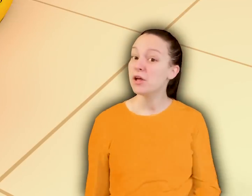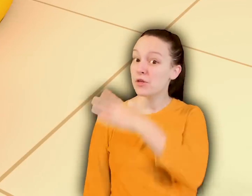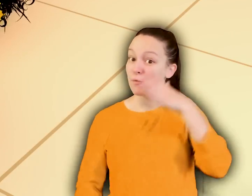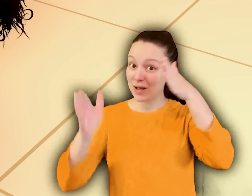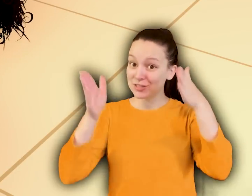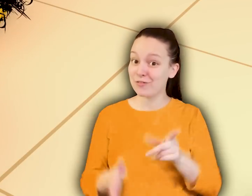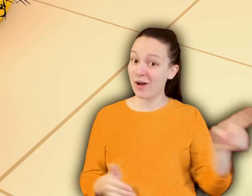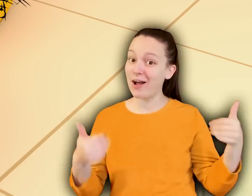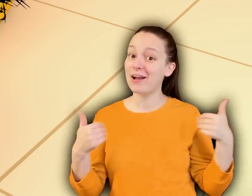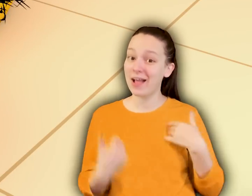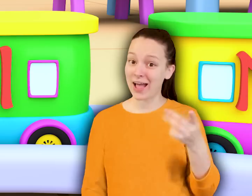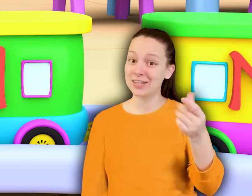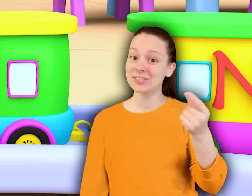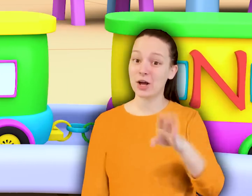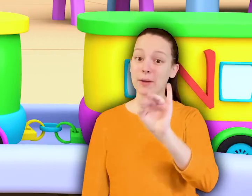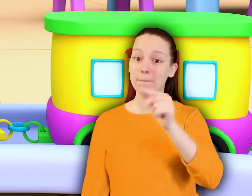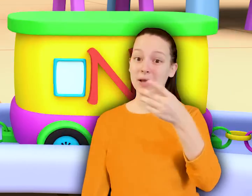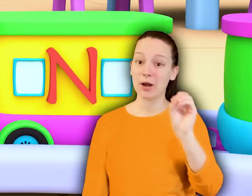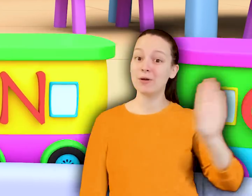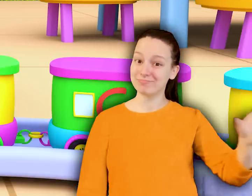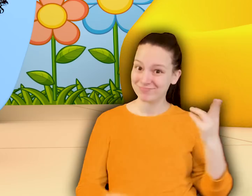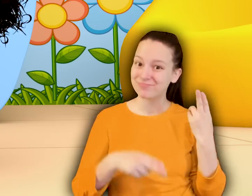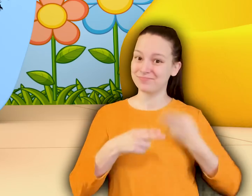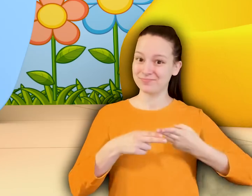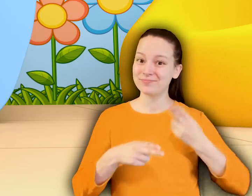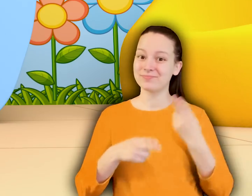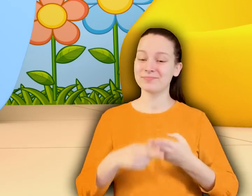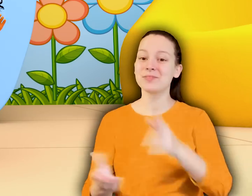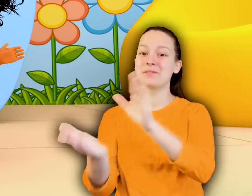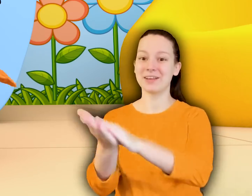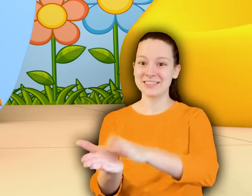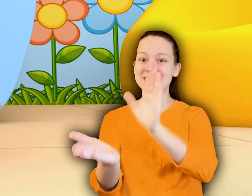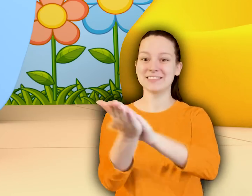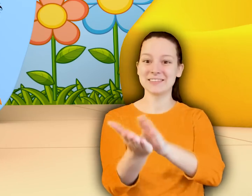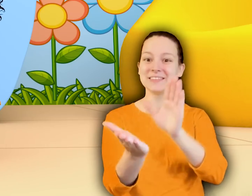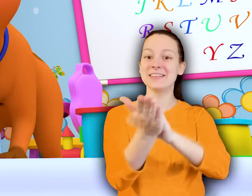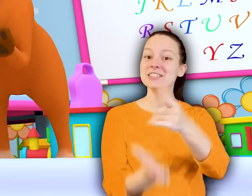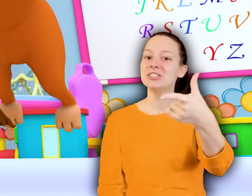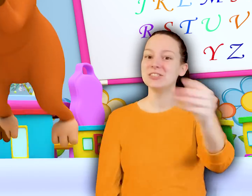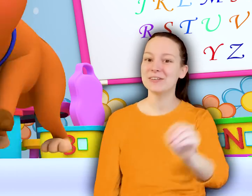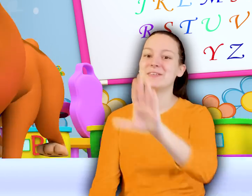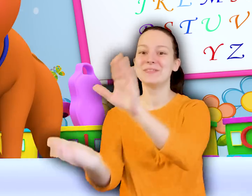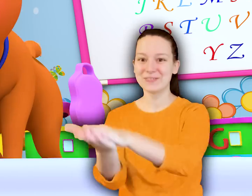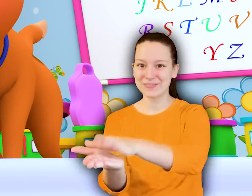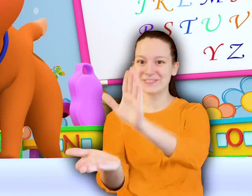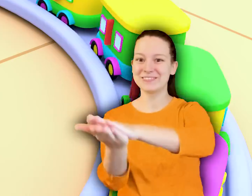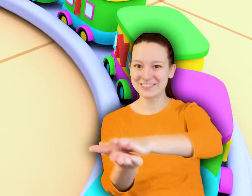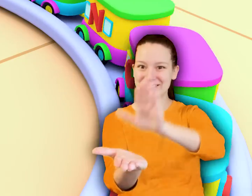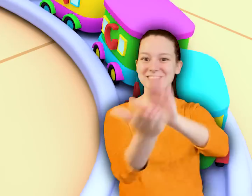name there was a farmer had a dog and Bingo was his name oh